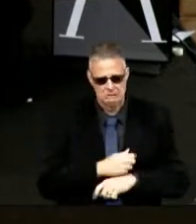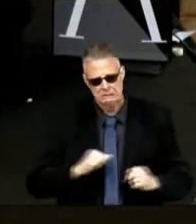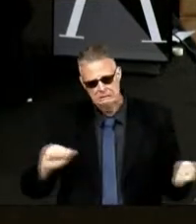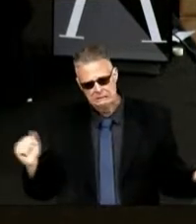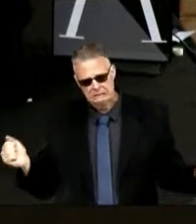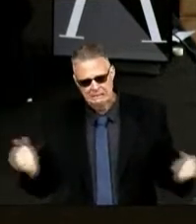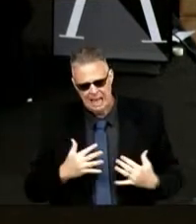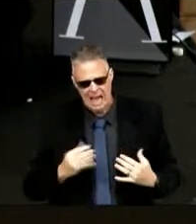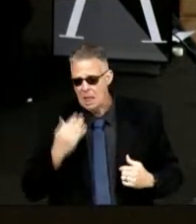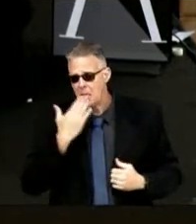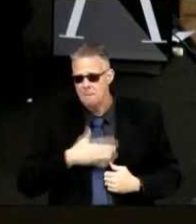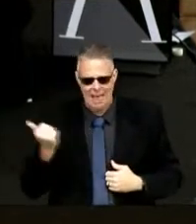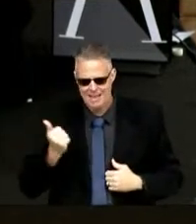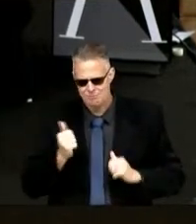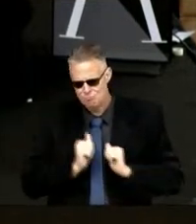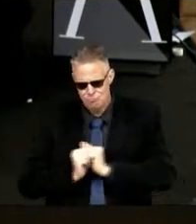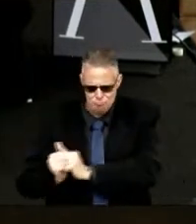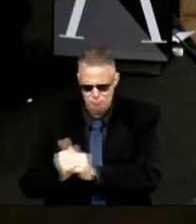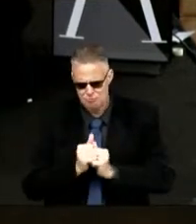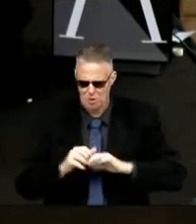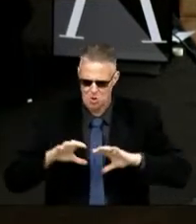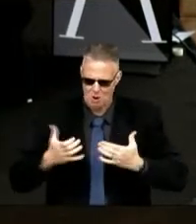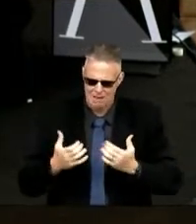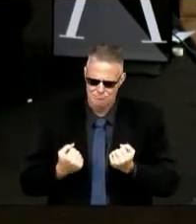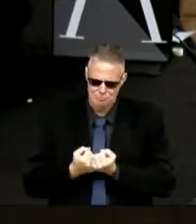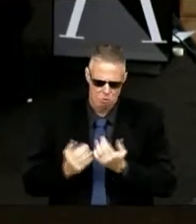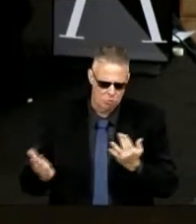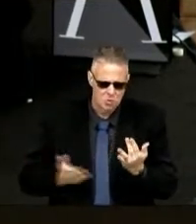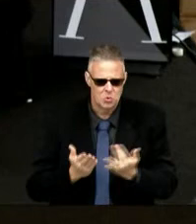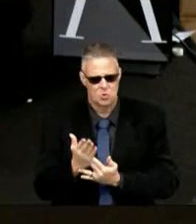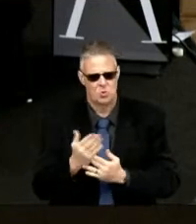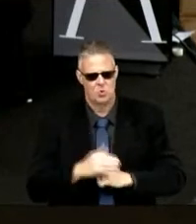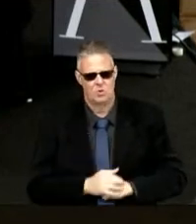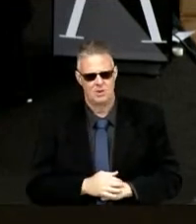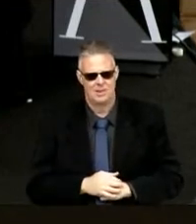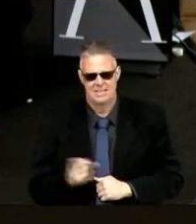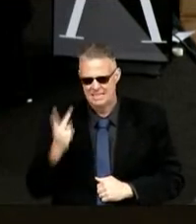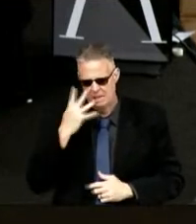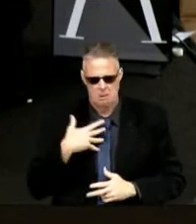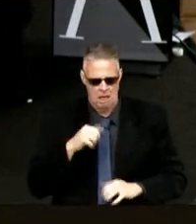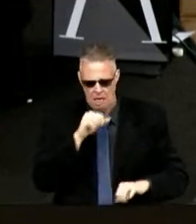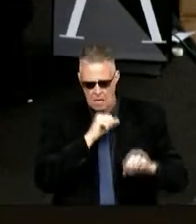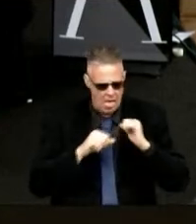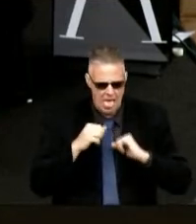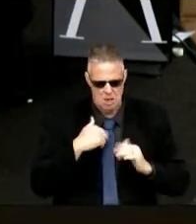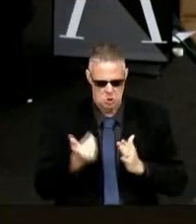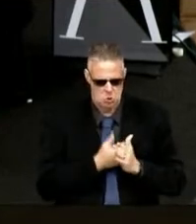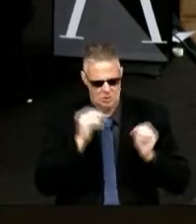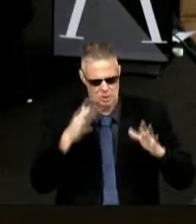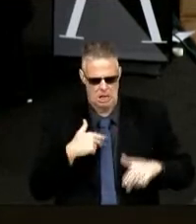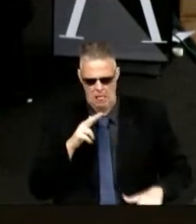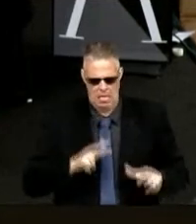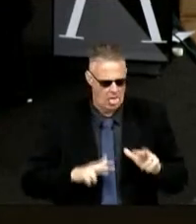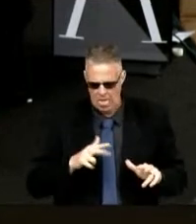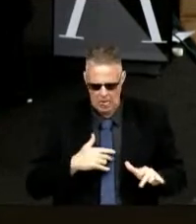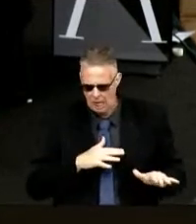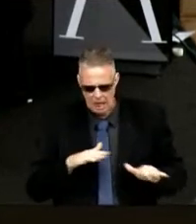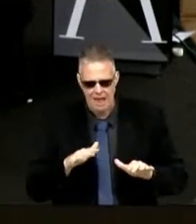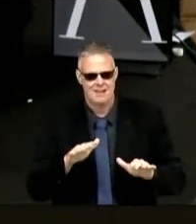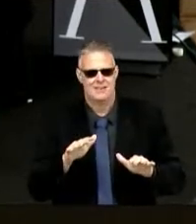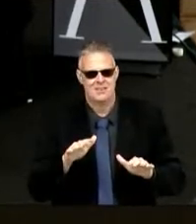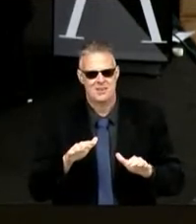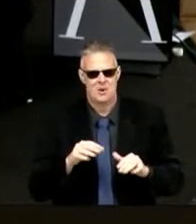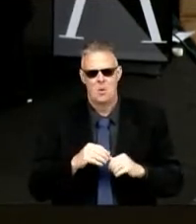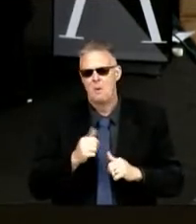the best of times together, this class and I. They have watched my trials and errors as a new teacher and with